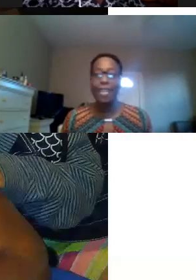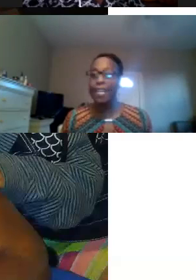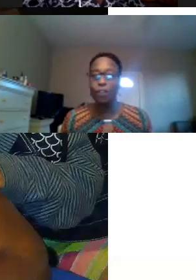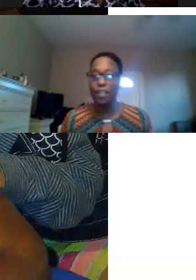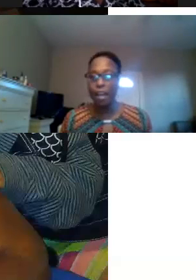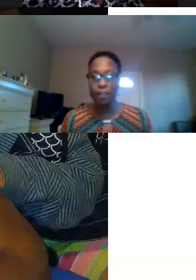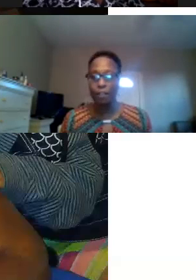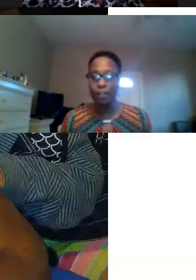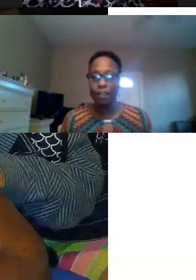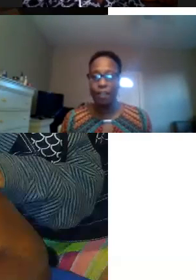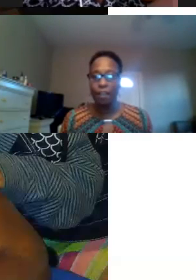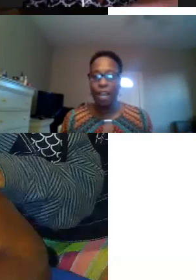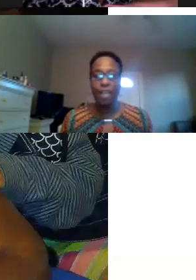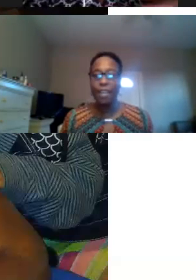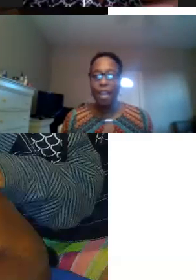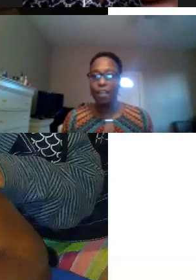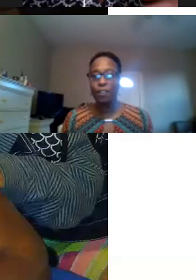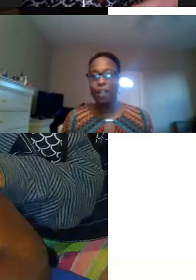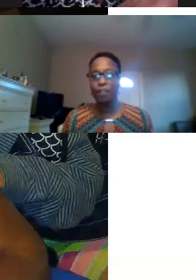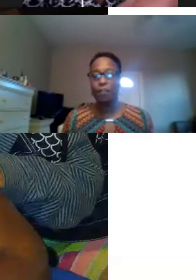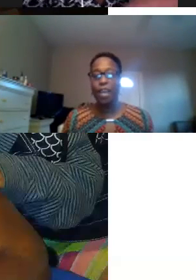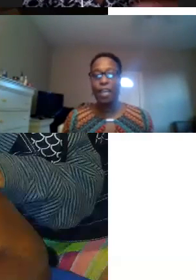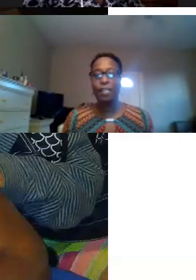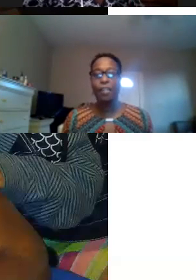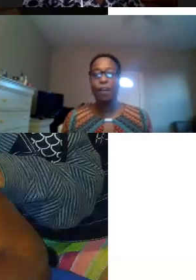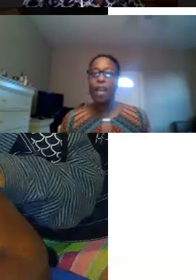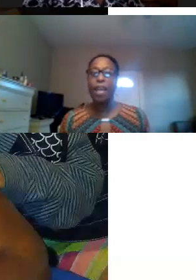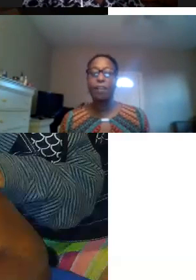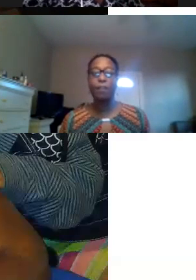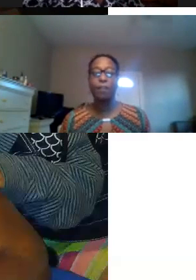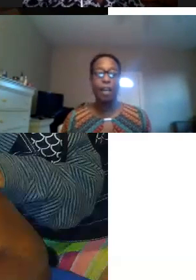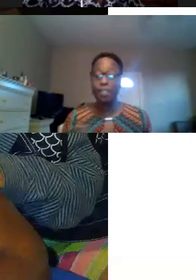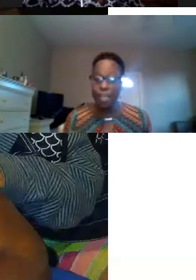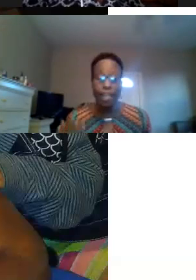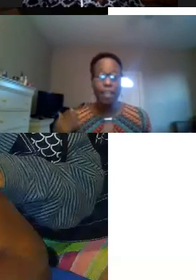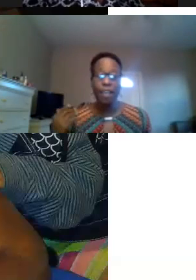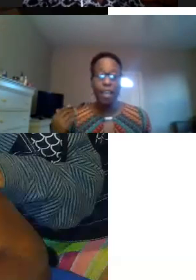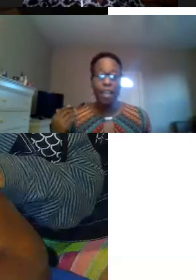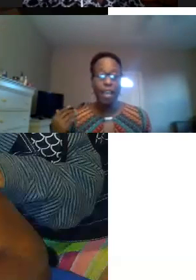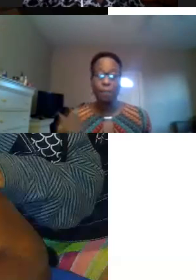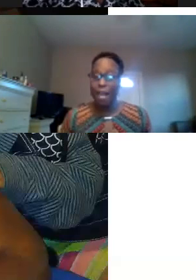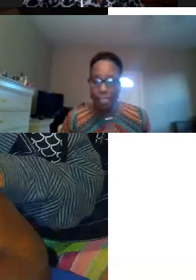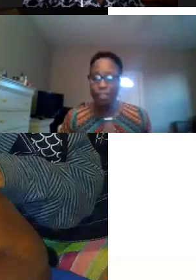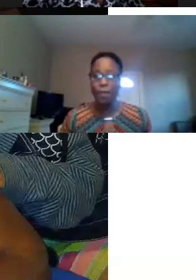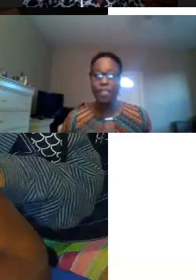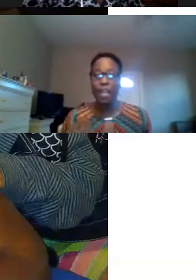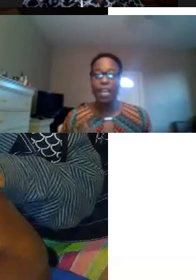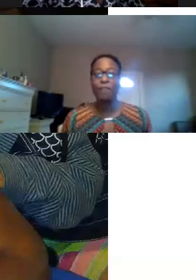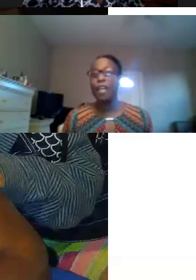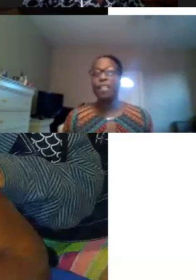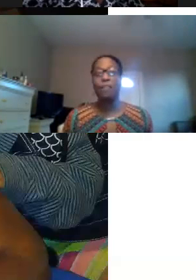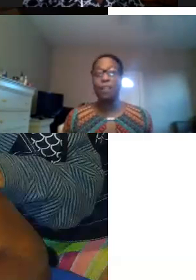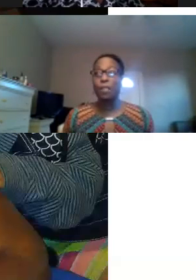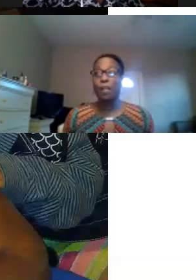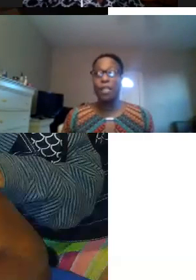I didn't go to the doctor. I did not go to the doctor, right? And so, like, honestly, in my situation, like,